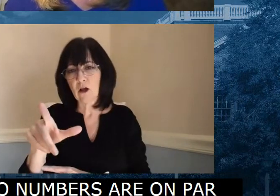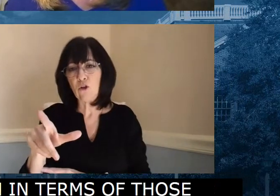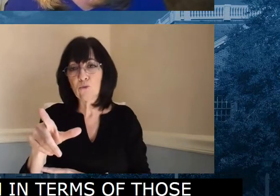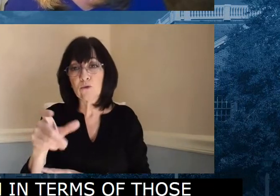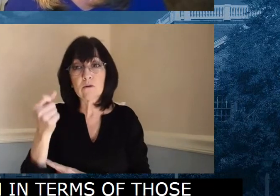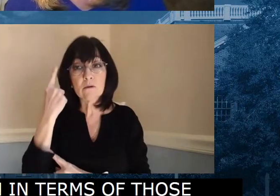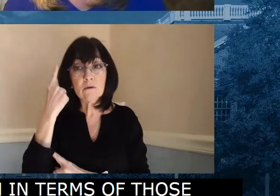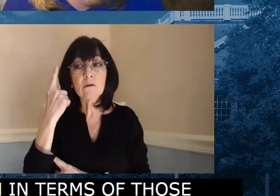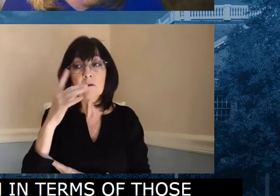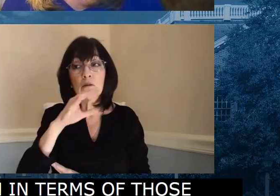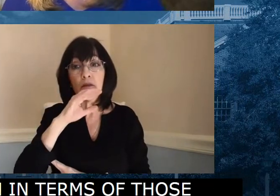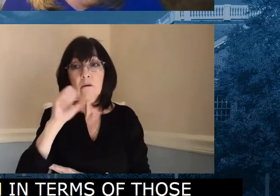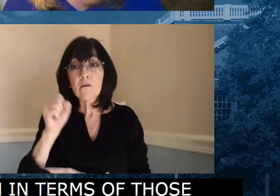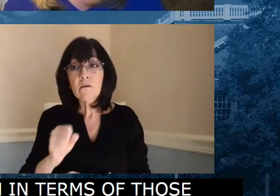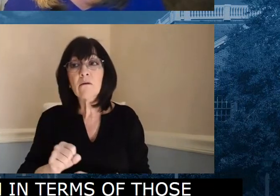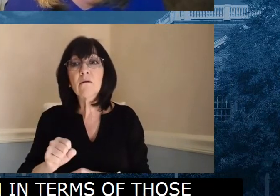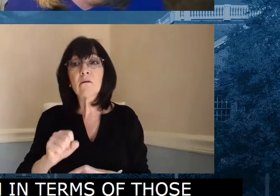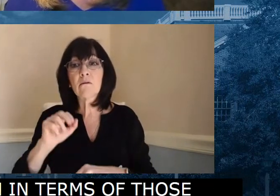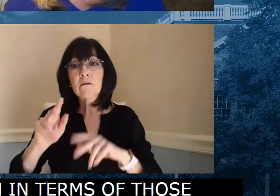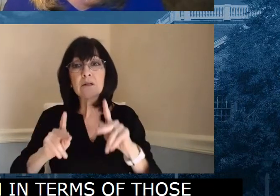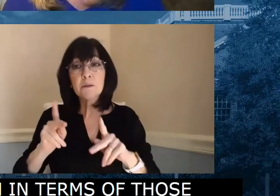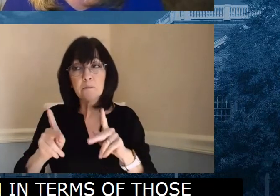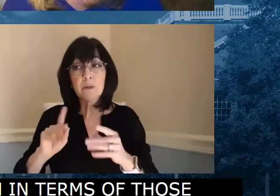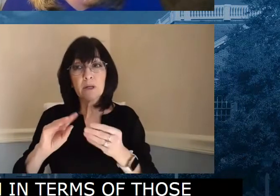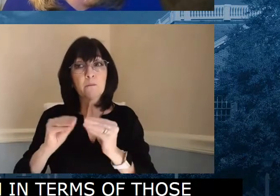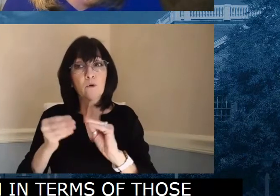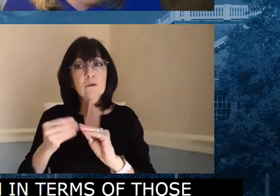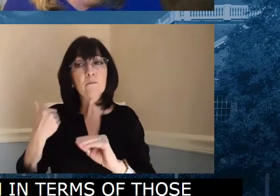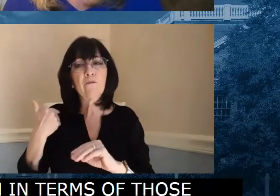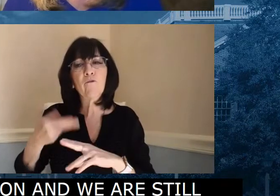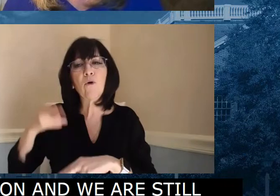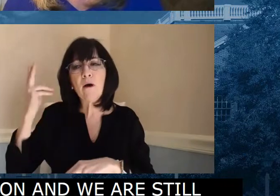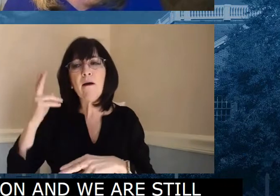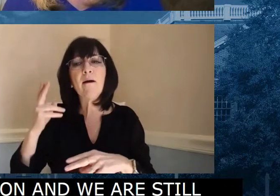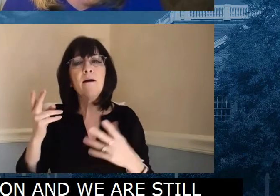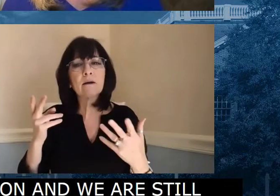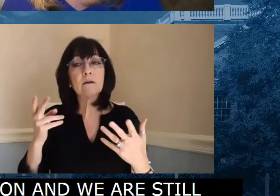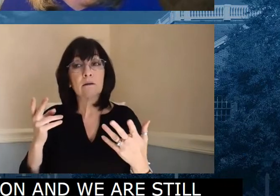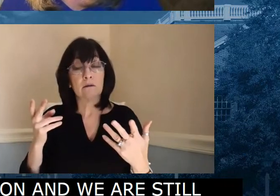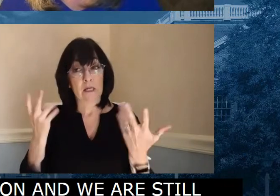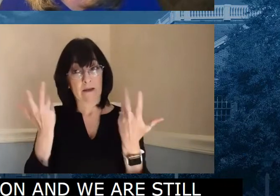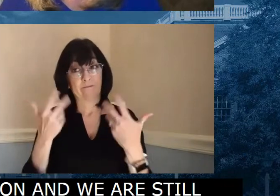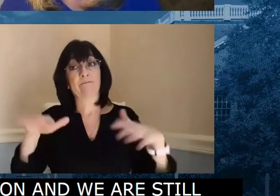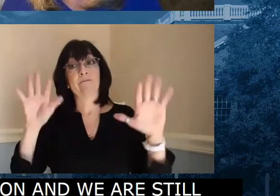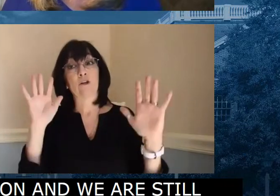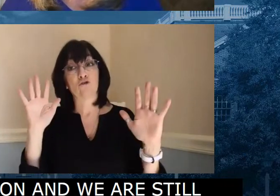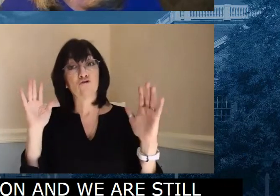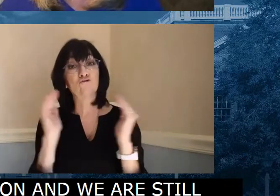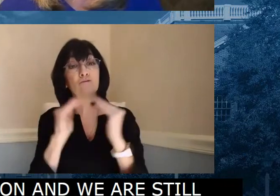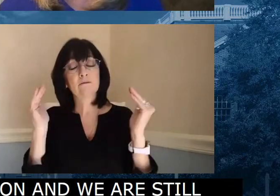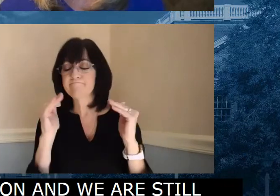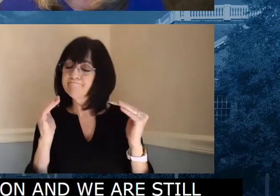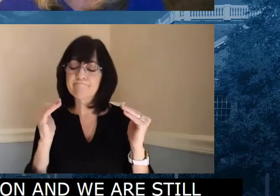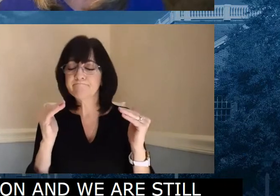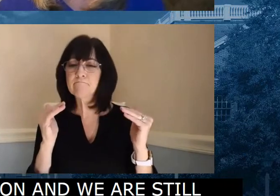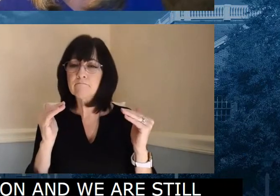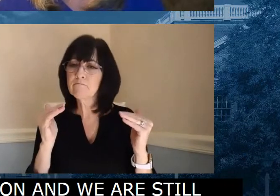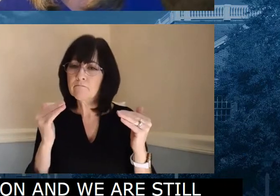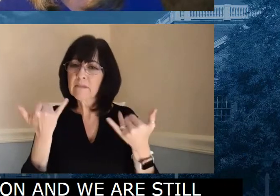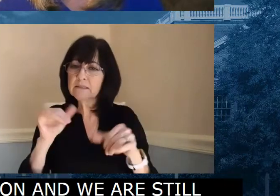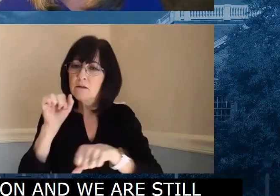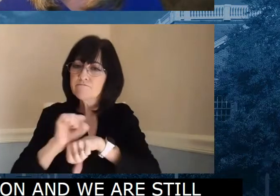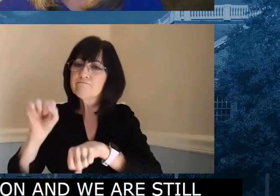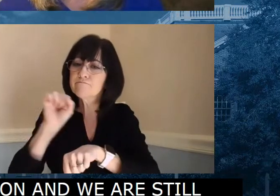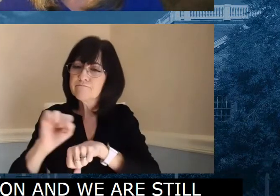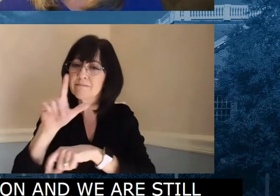we're still not where we want to be across the board, but making real effort. Lisa Henry and her team, we have